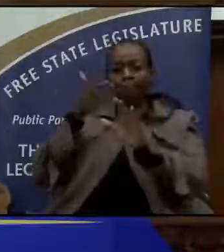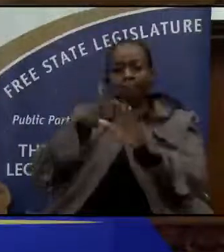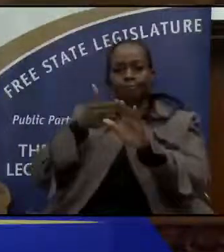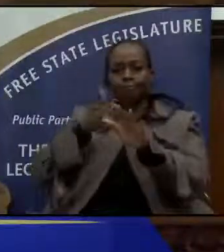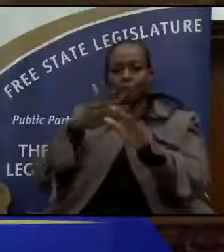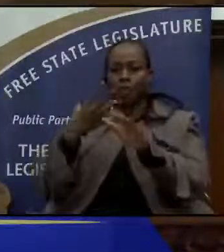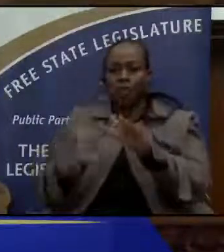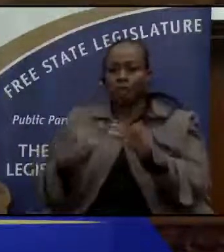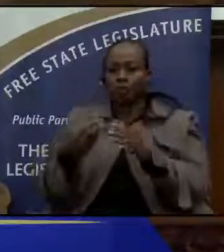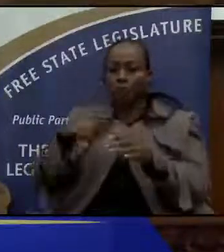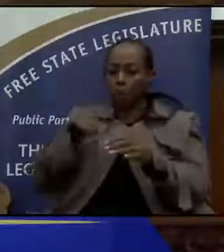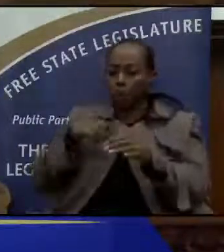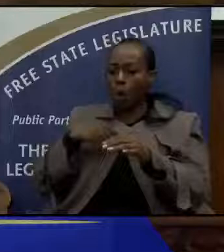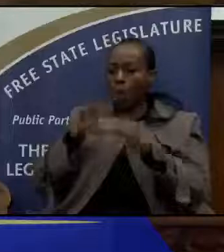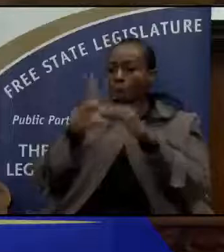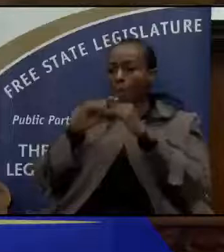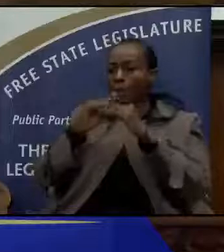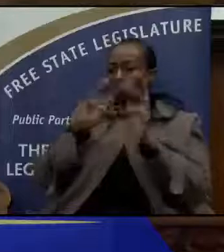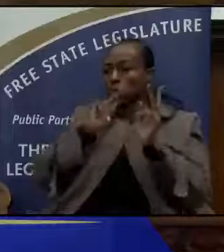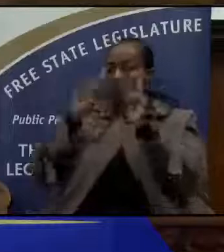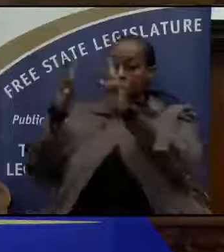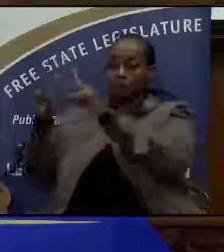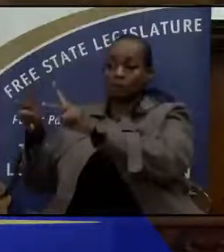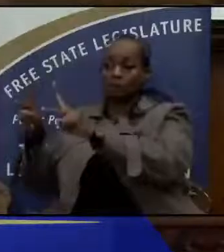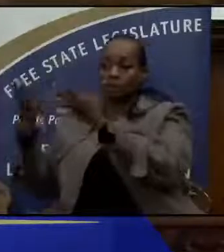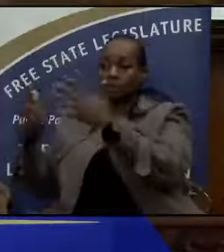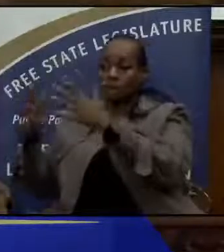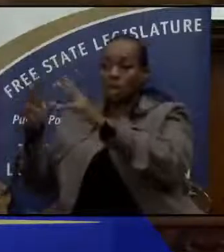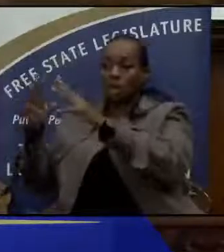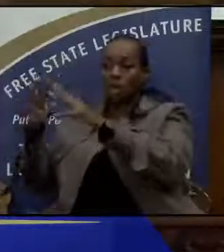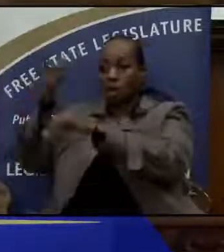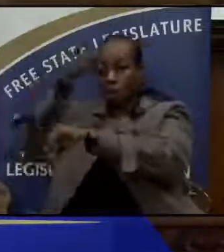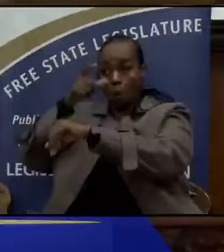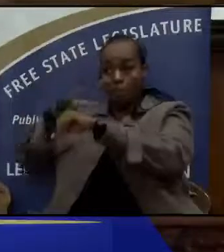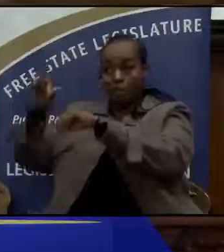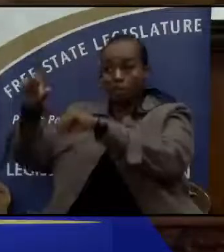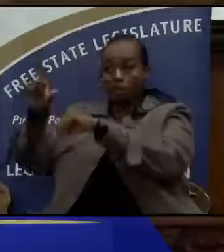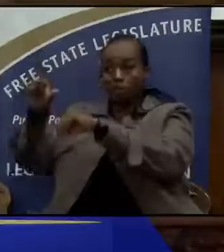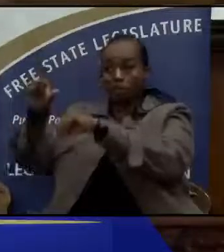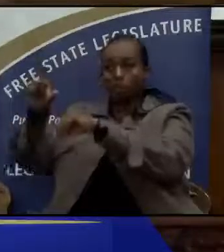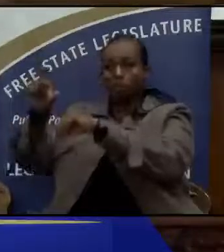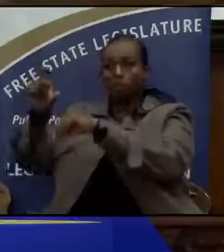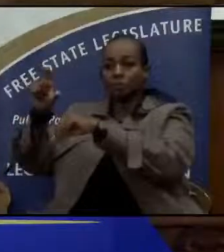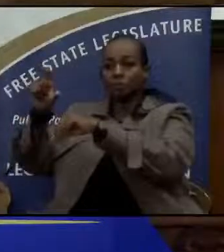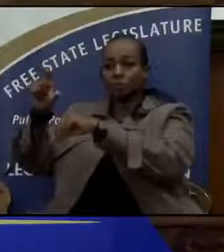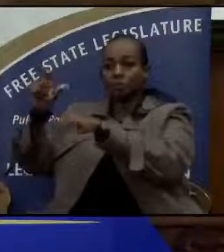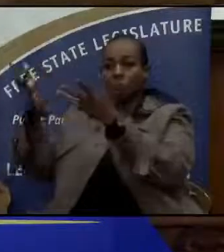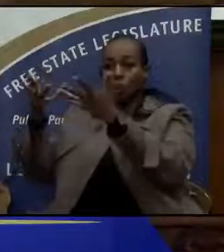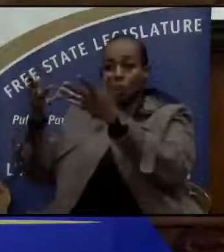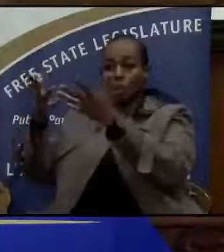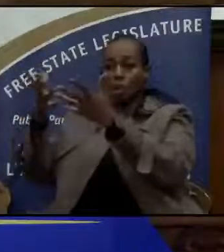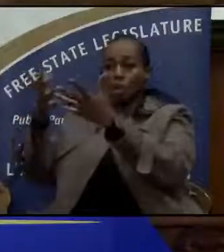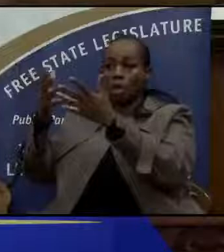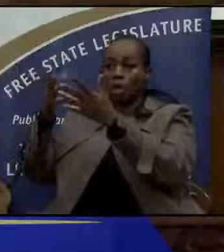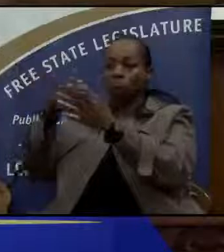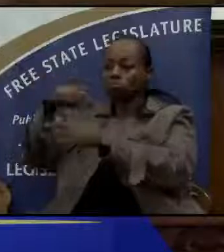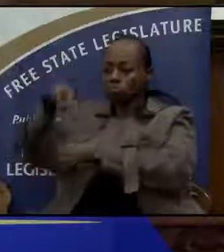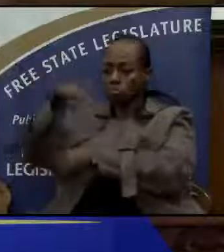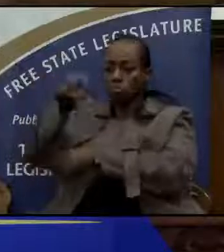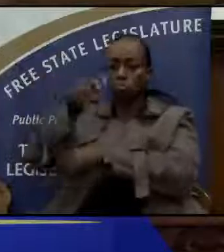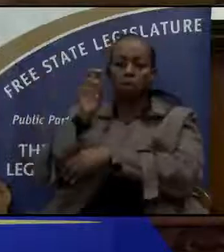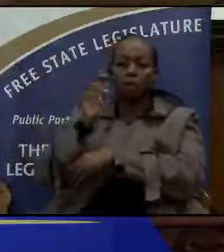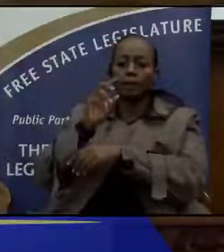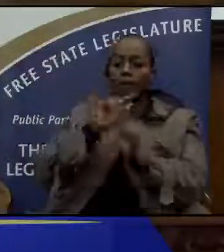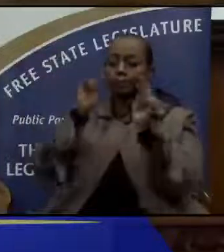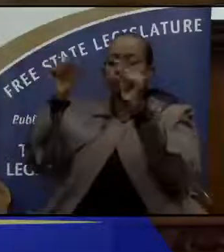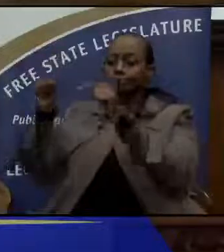must Muteo College. We must have a day and have a tour to go to